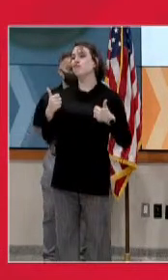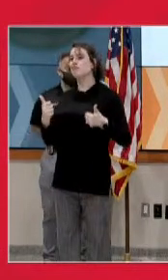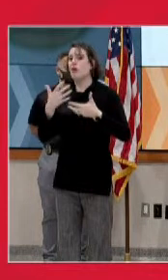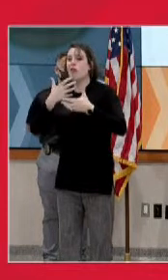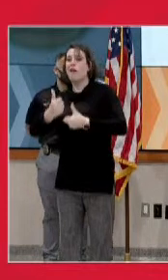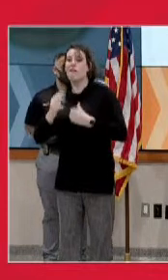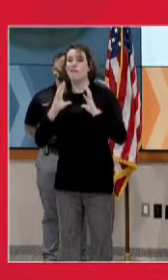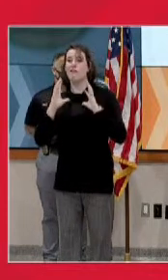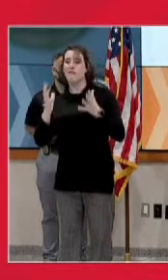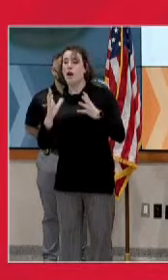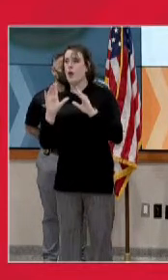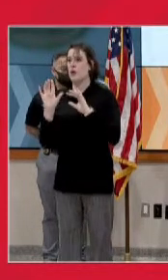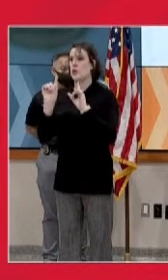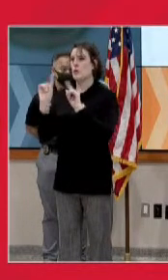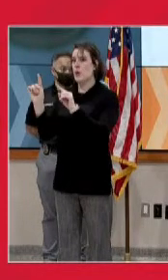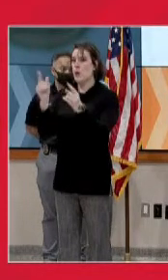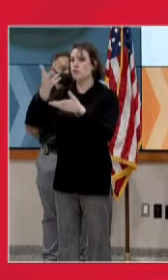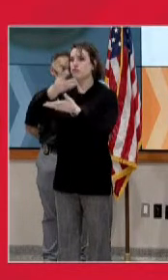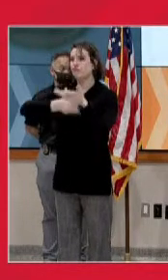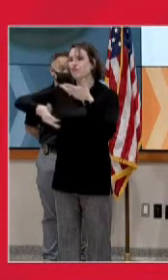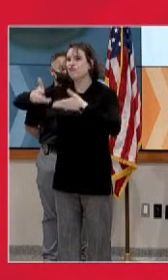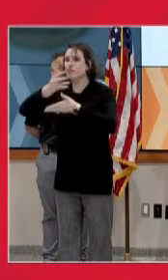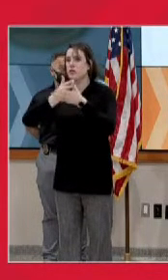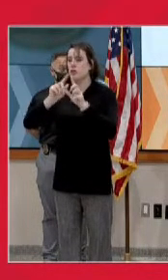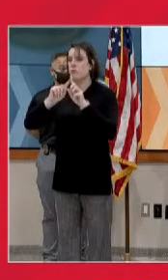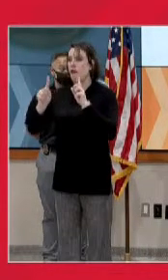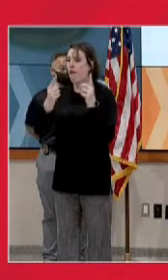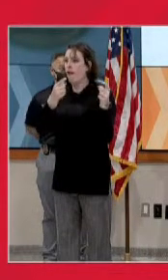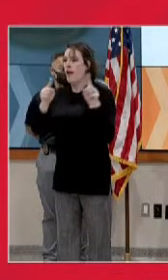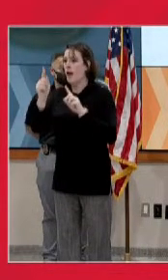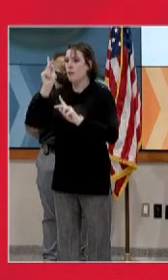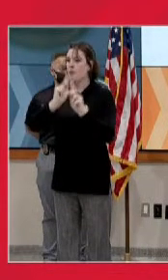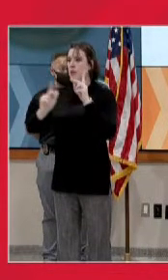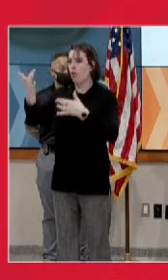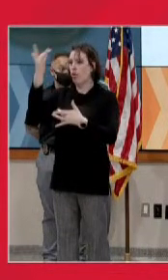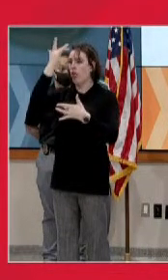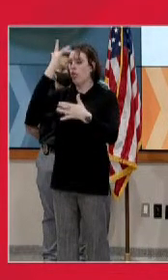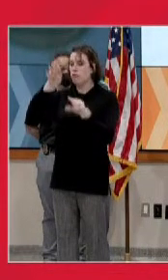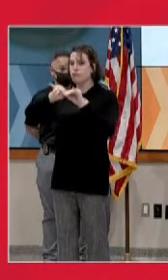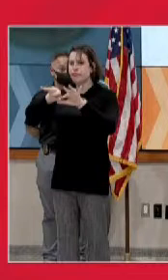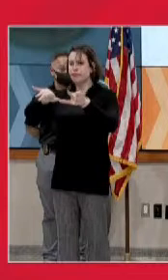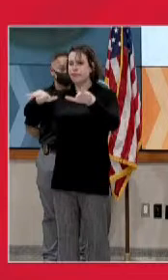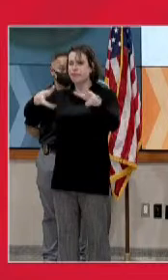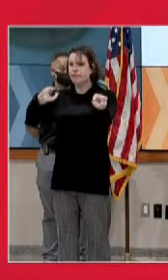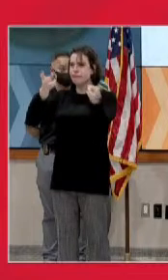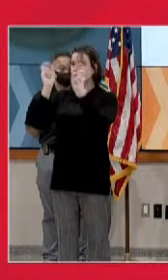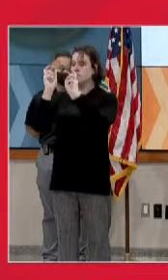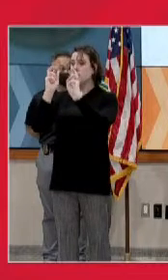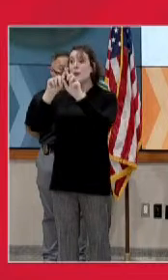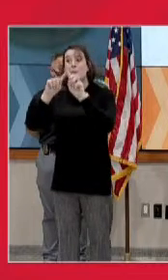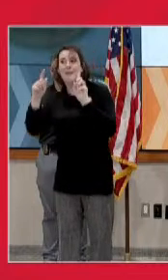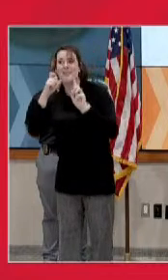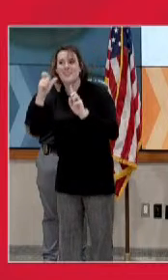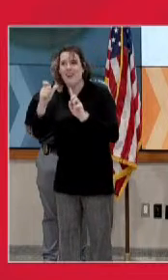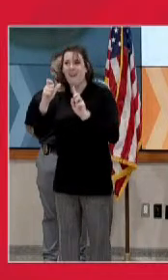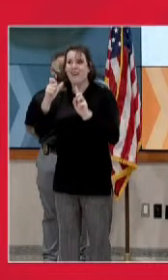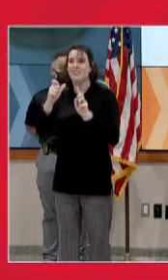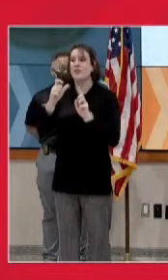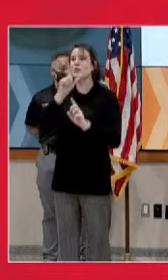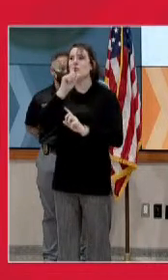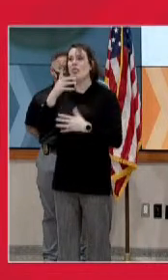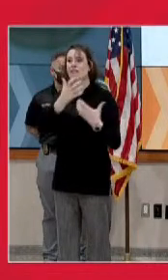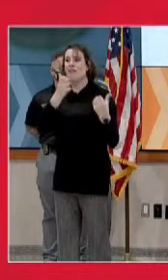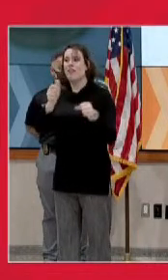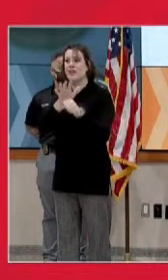not confident enough to actually make the economy sustainable, to make these businesses sustainable. So let's get this right, let's try